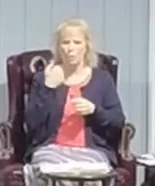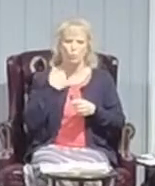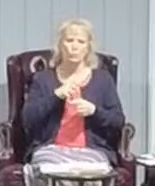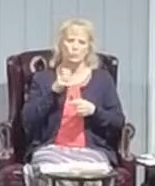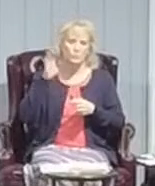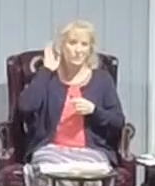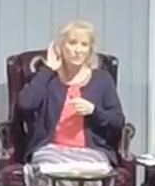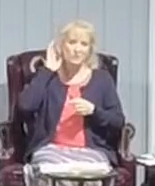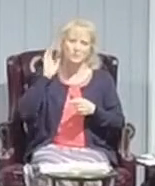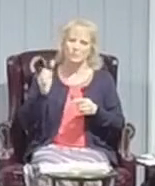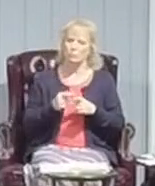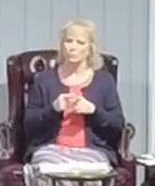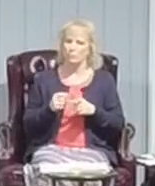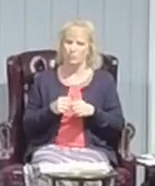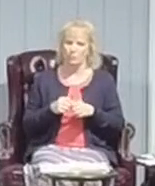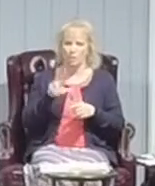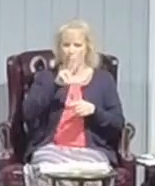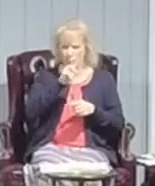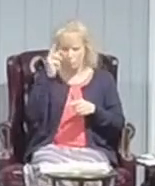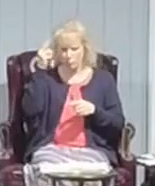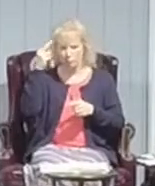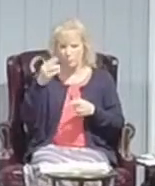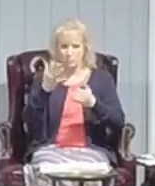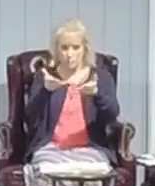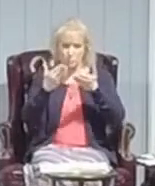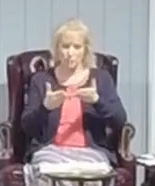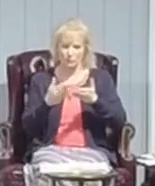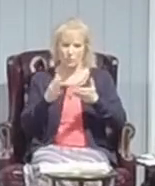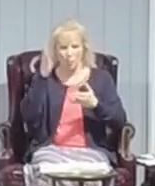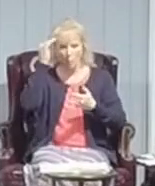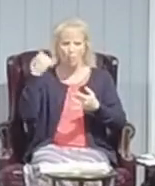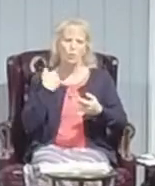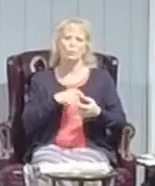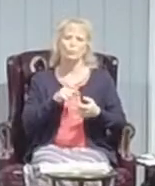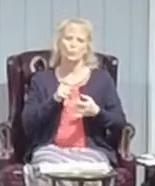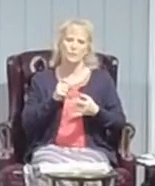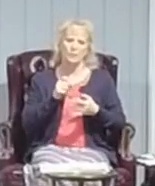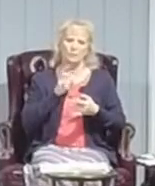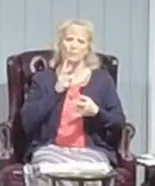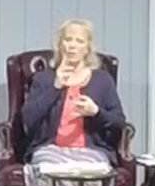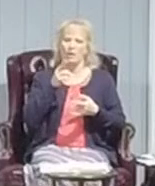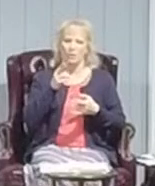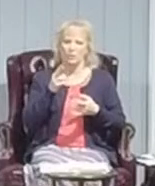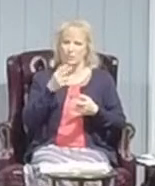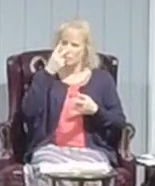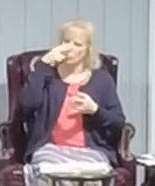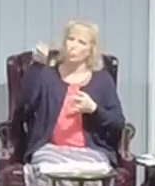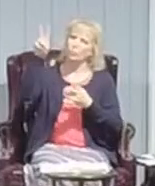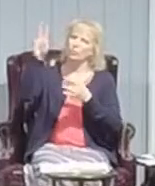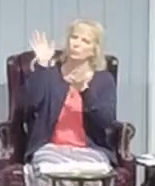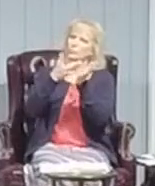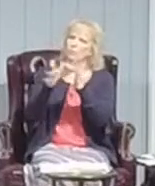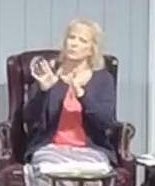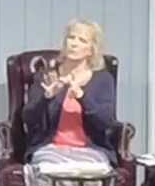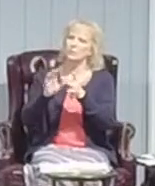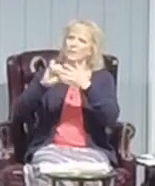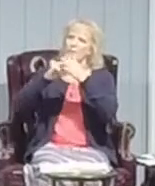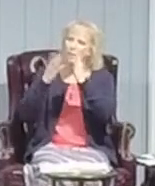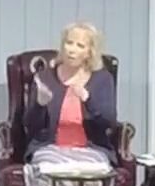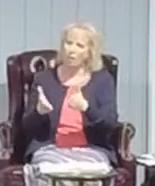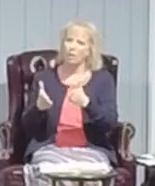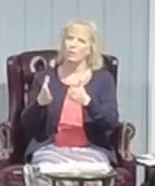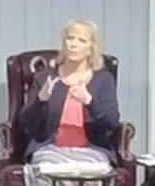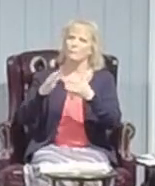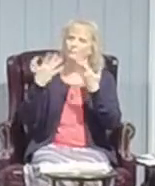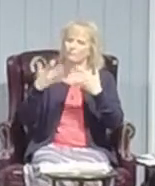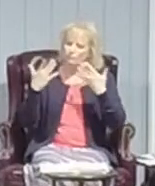three reasons given here that are great reasons why we are to be looking unto Jesus, the author